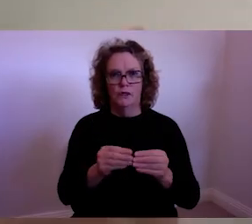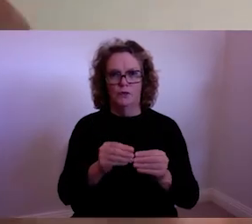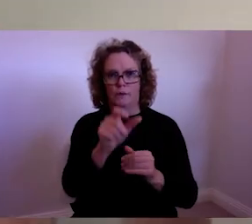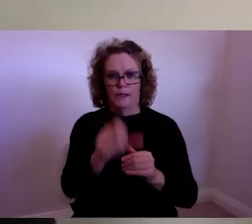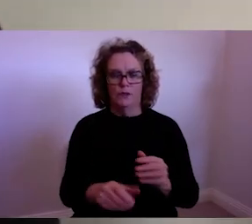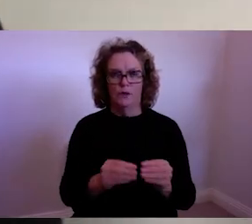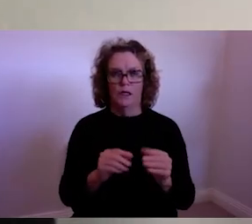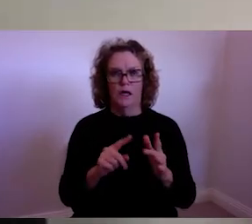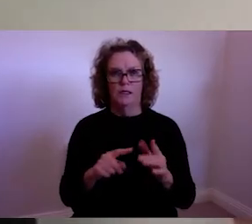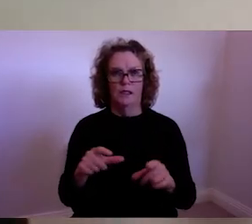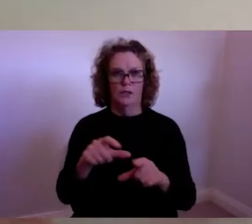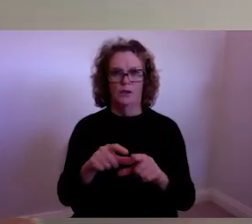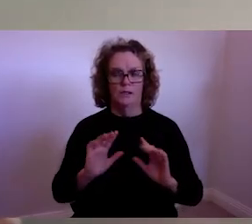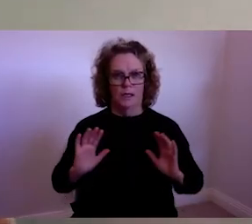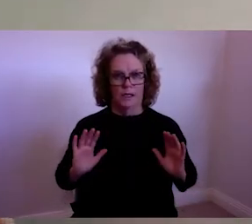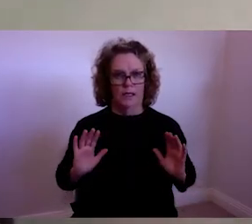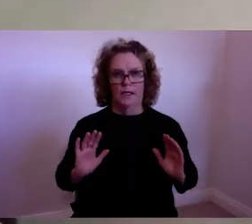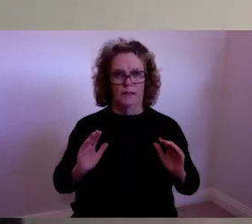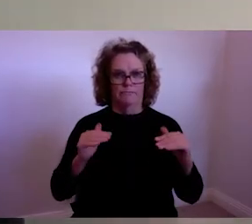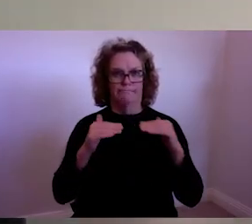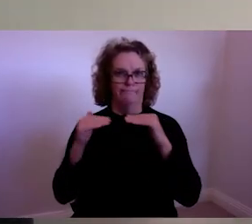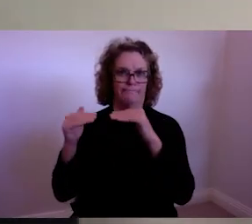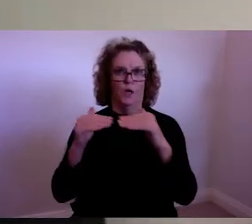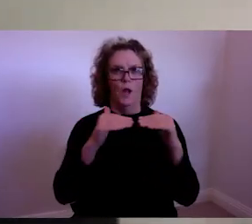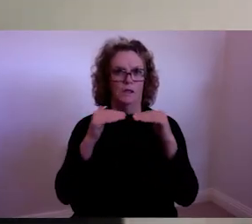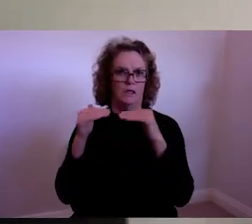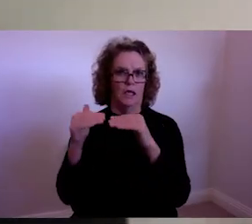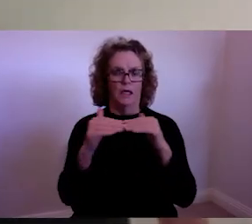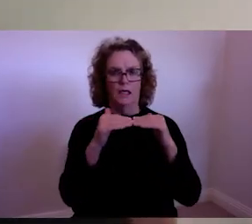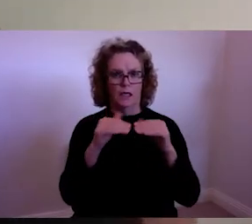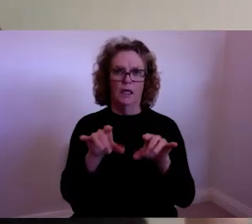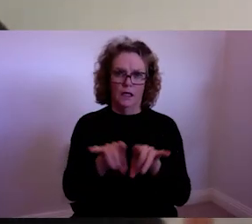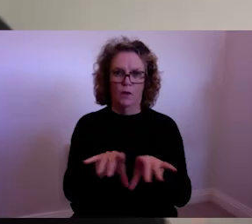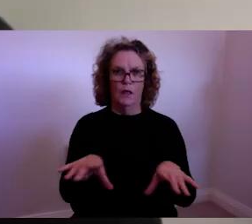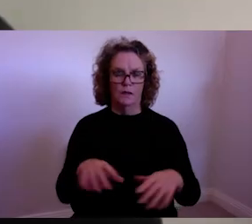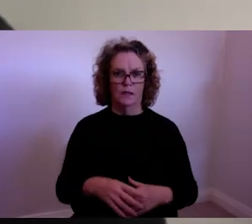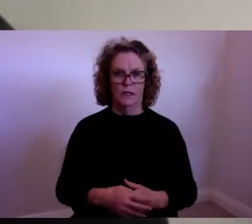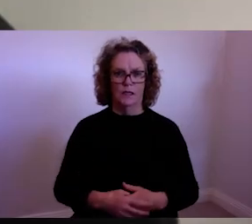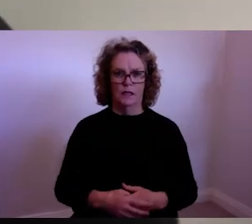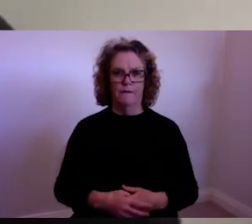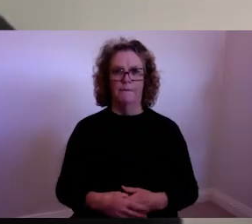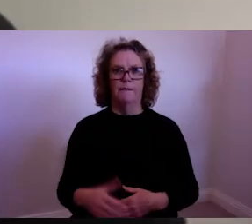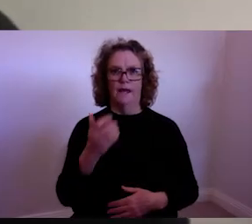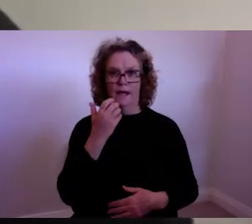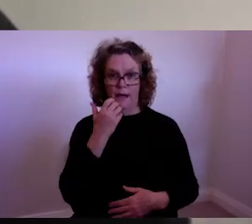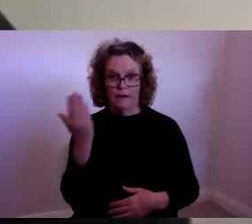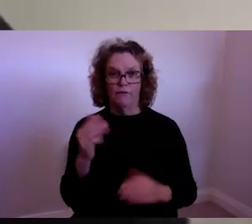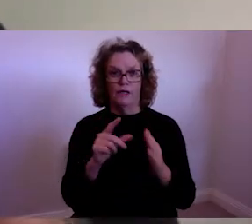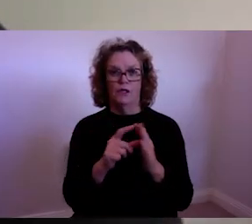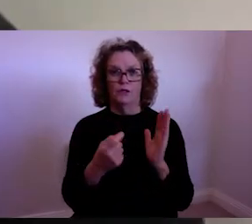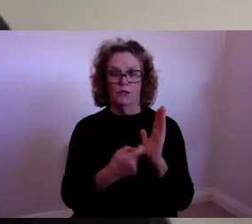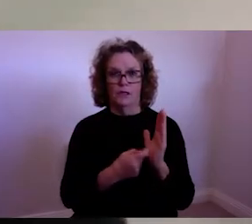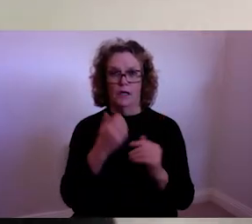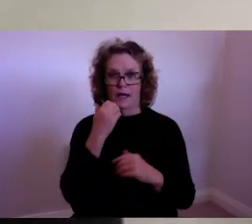they might be different. So I think there is a takeaway at the moment is for every clinician to be open